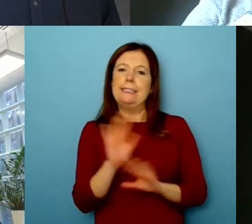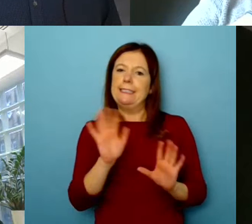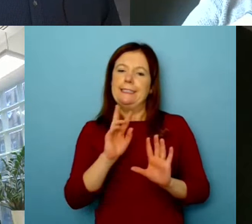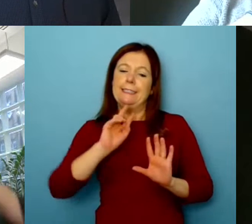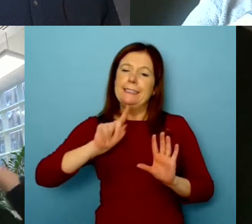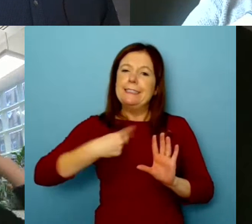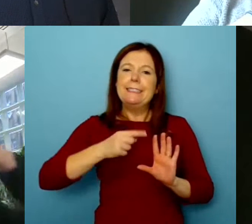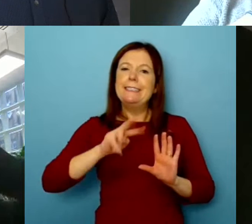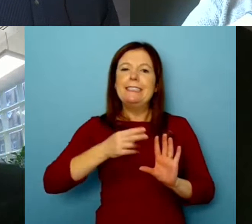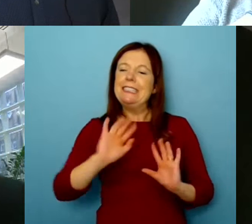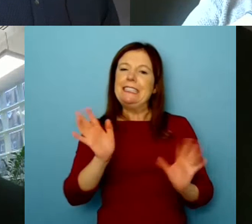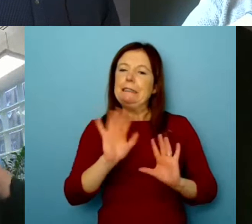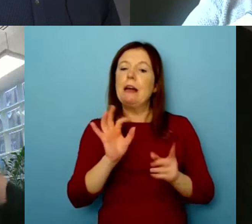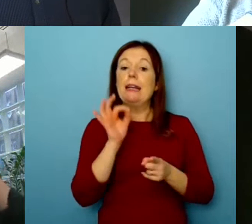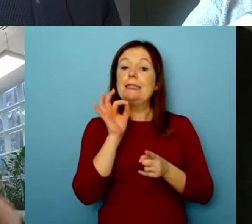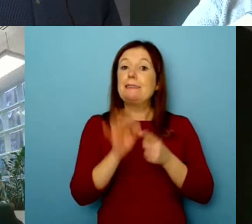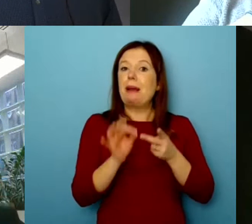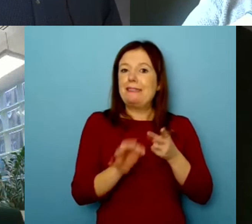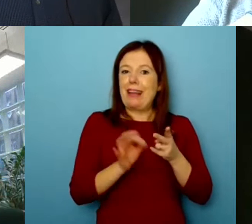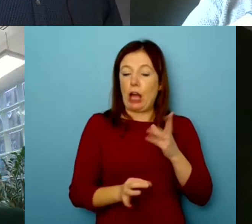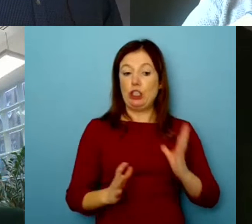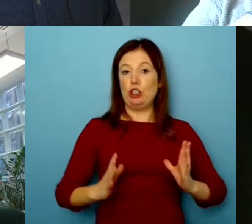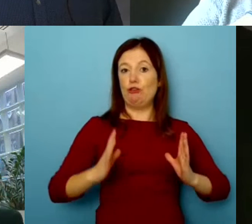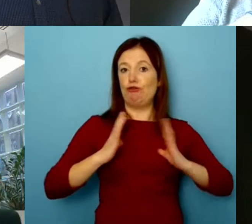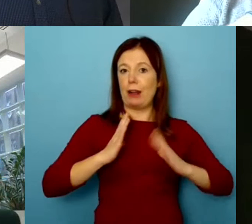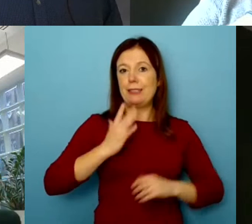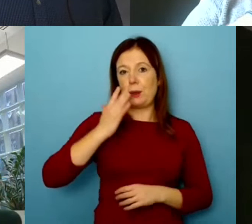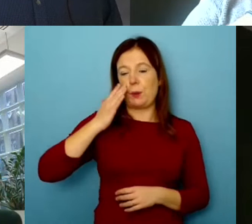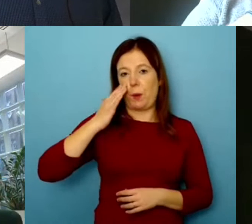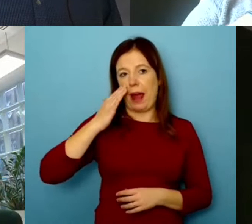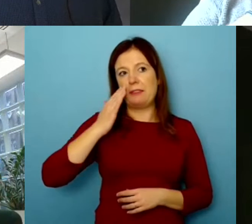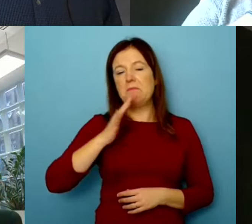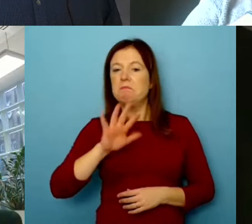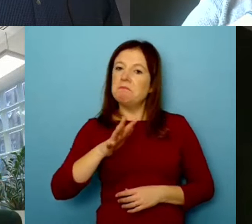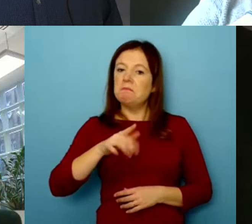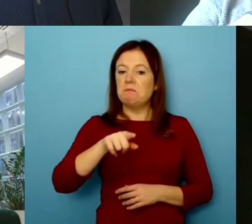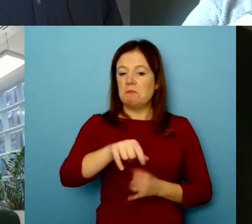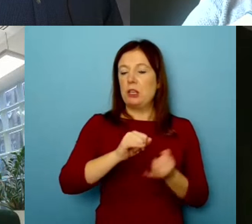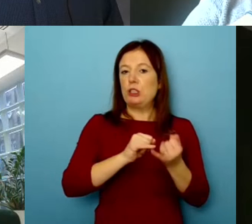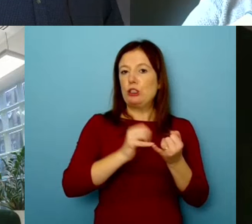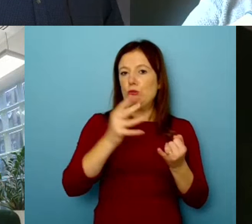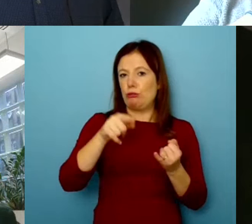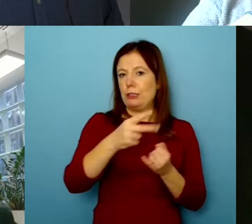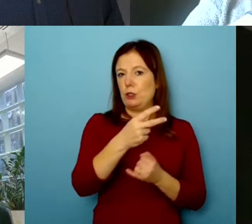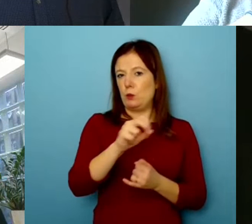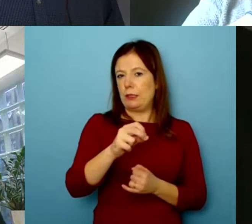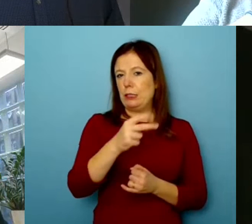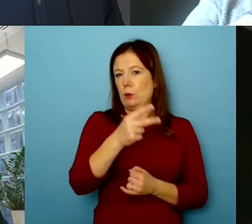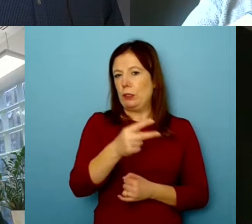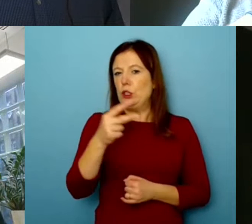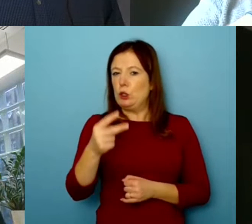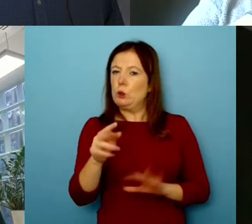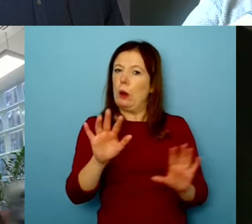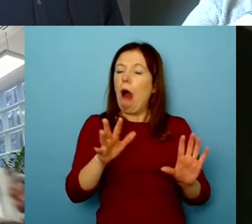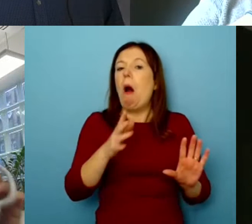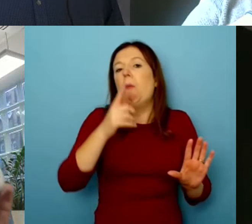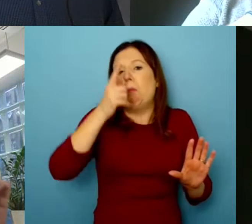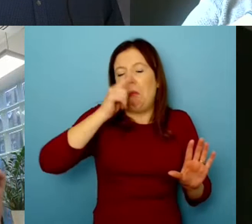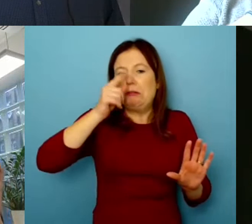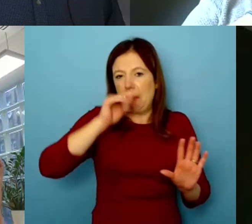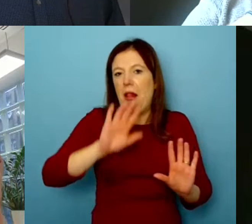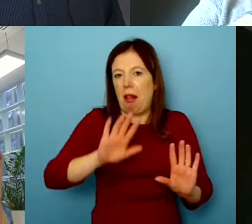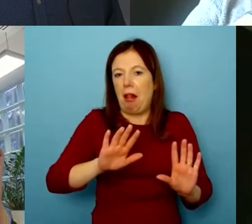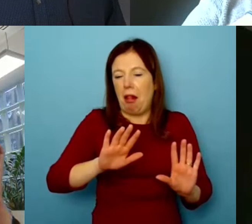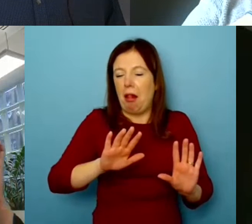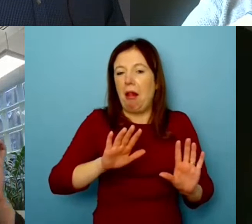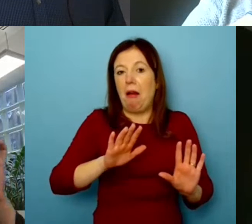I think the specification could be completed maybe in the spring, although caveats apply. And then